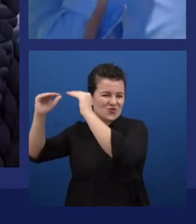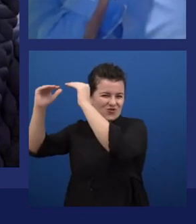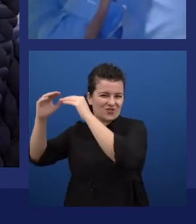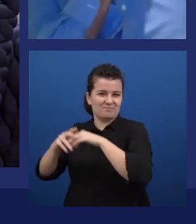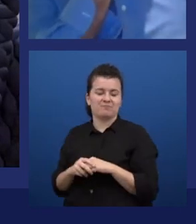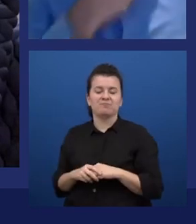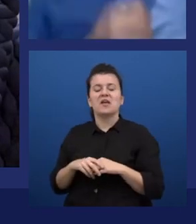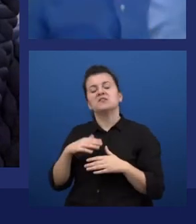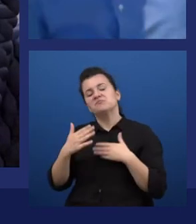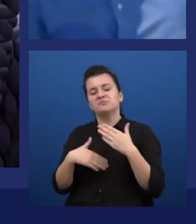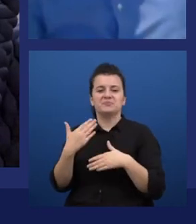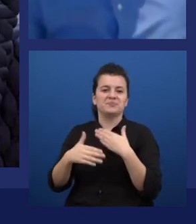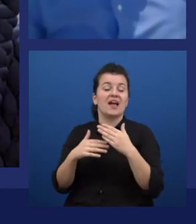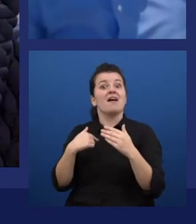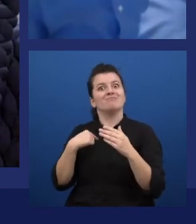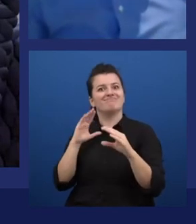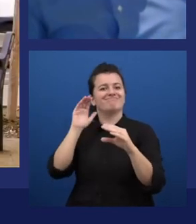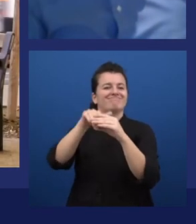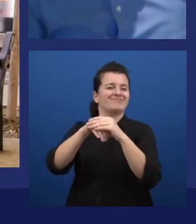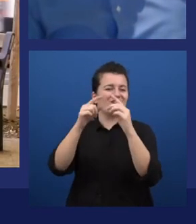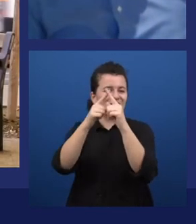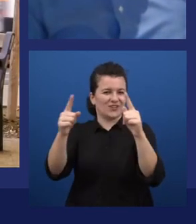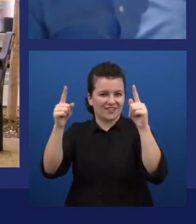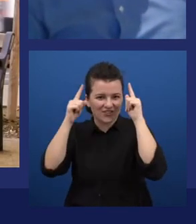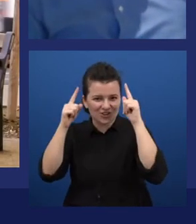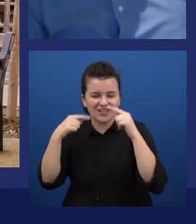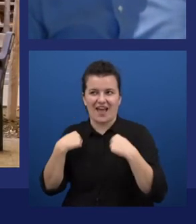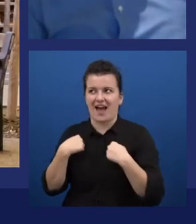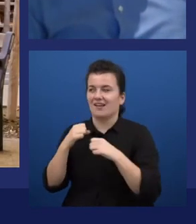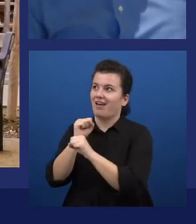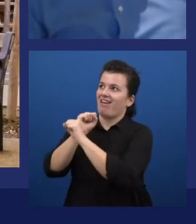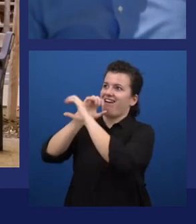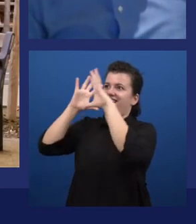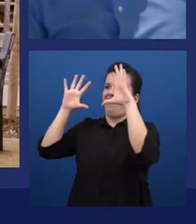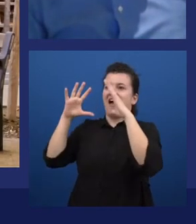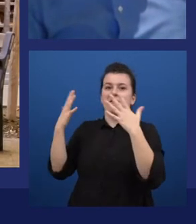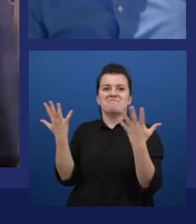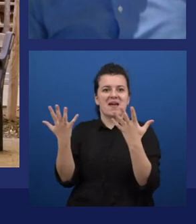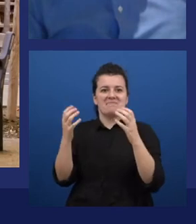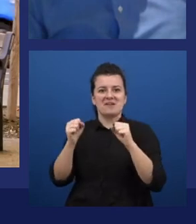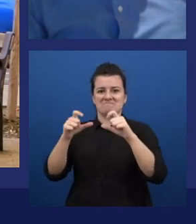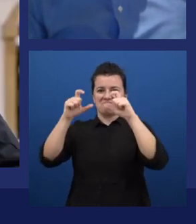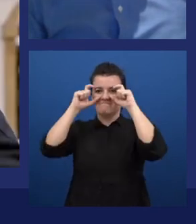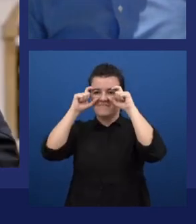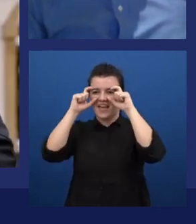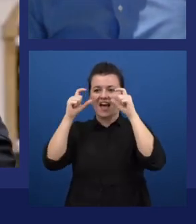was this idea of something that could tell you at any moment what's going on around you.